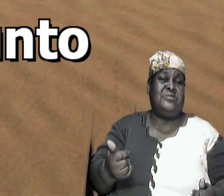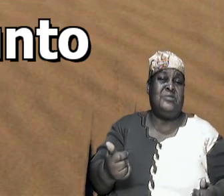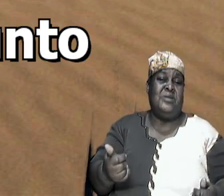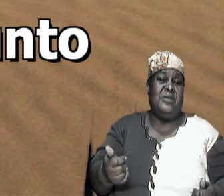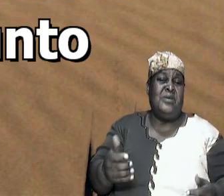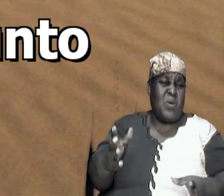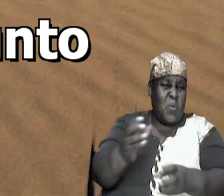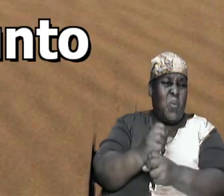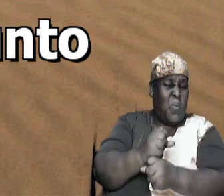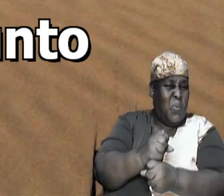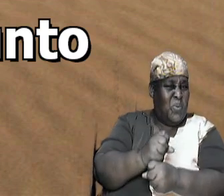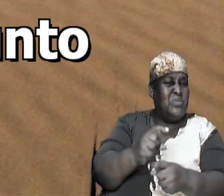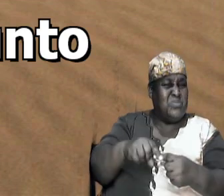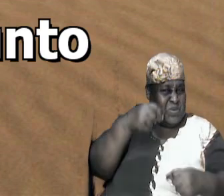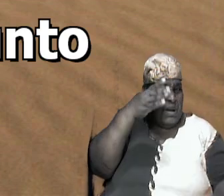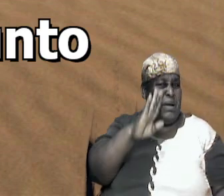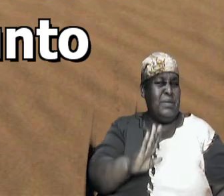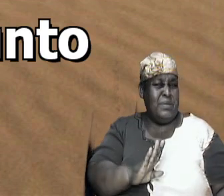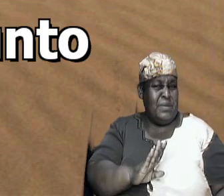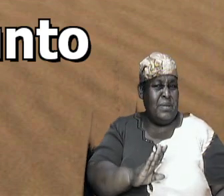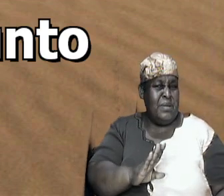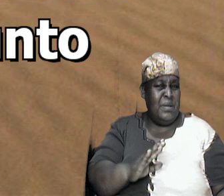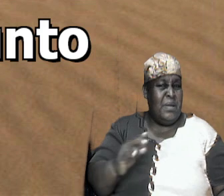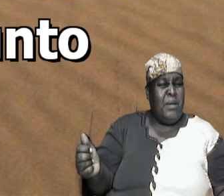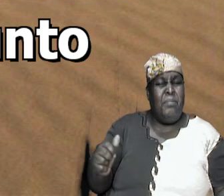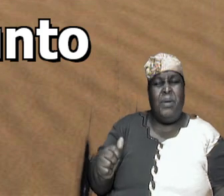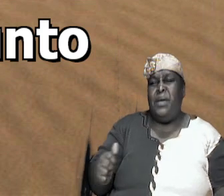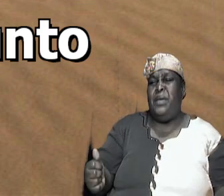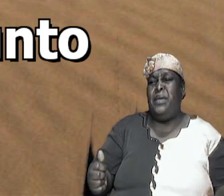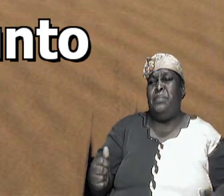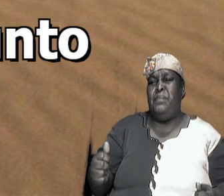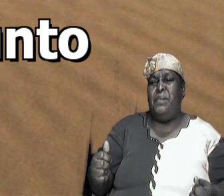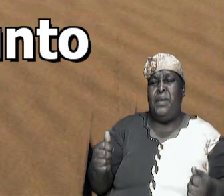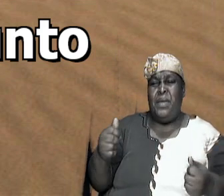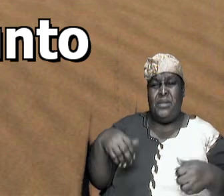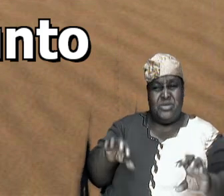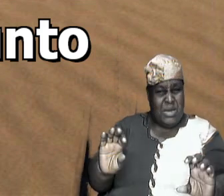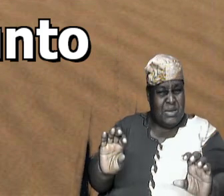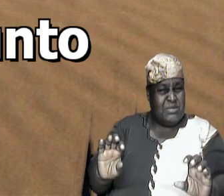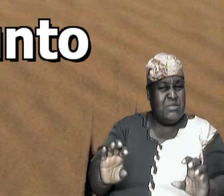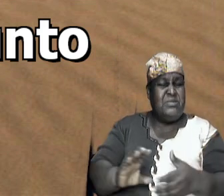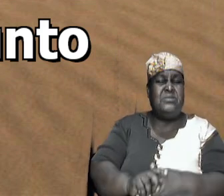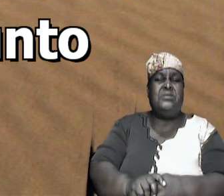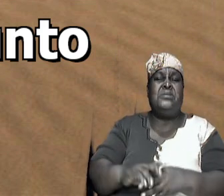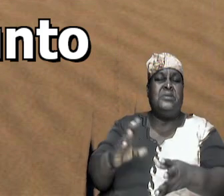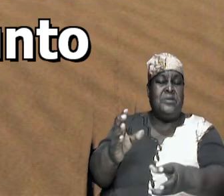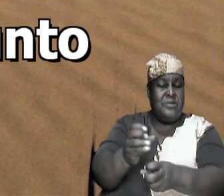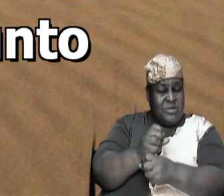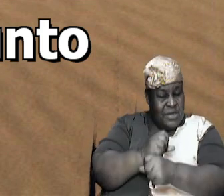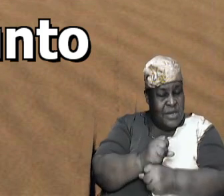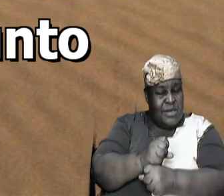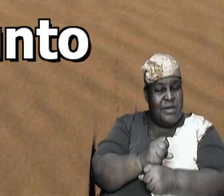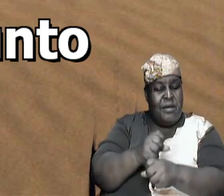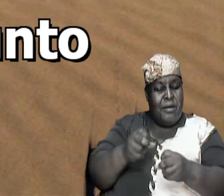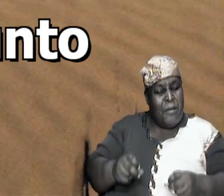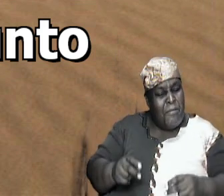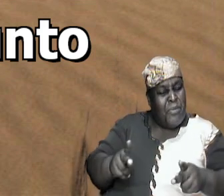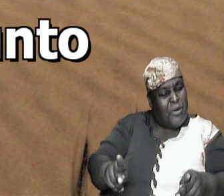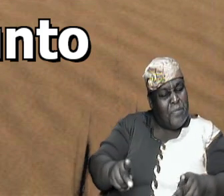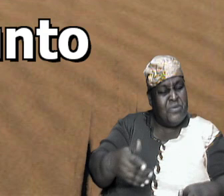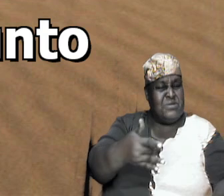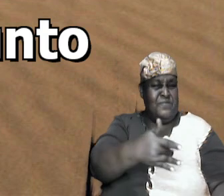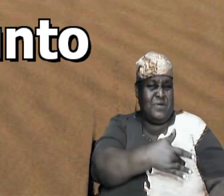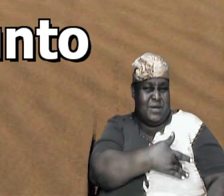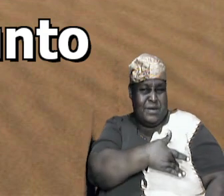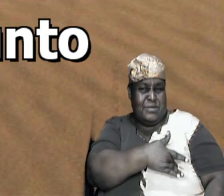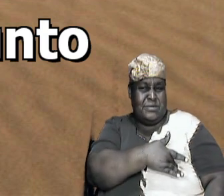we're not just going to cleave unto the Lord by accident, you know. It's going to take a purpose of heart. It's